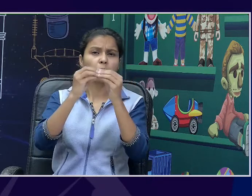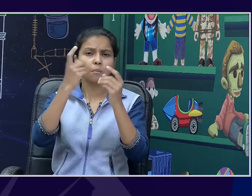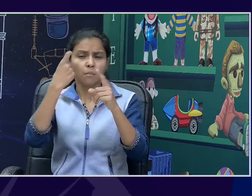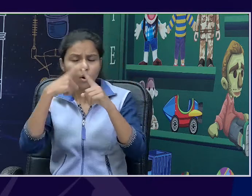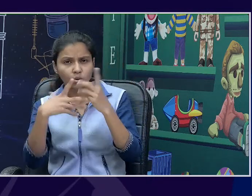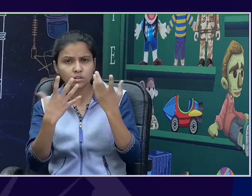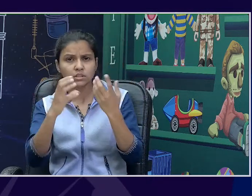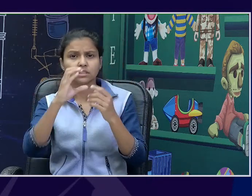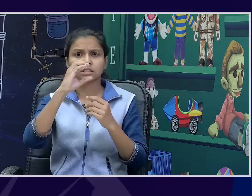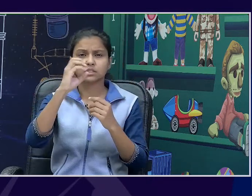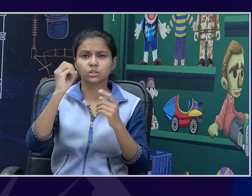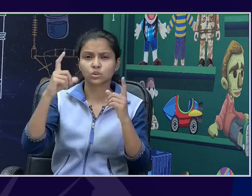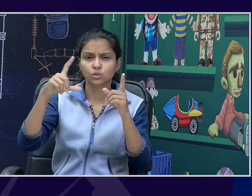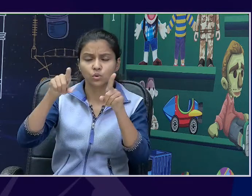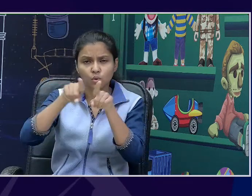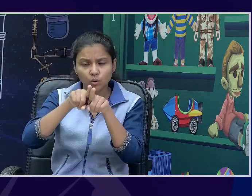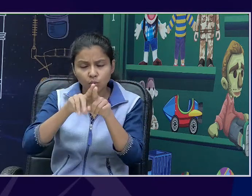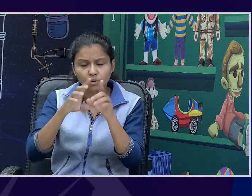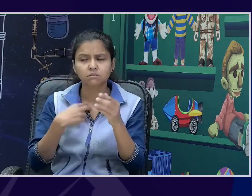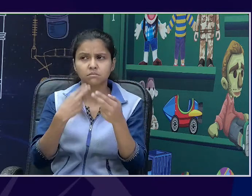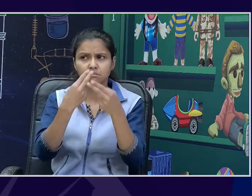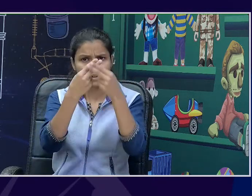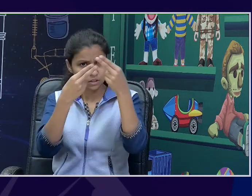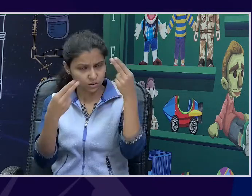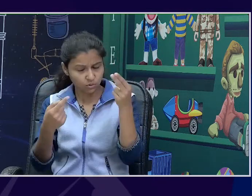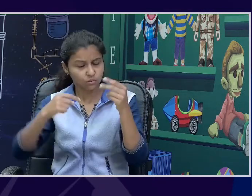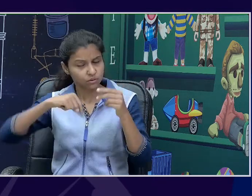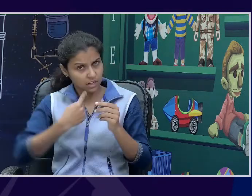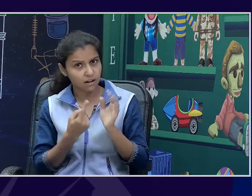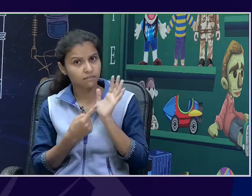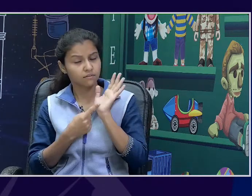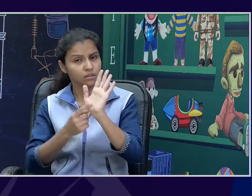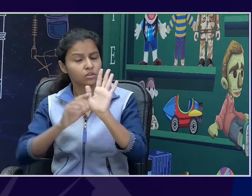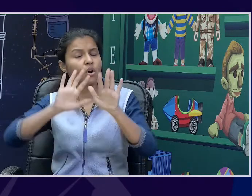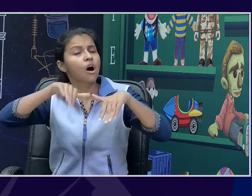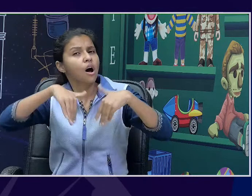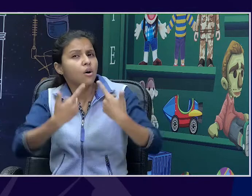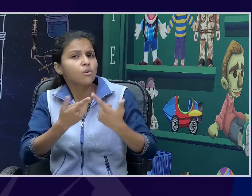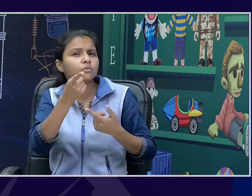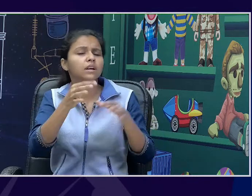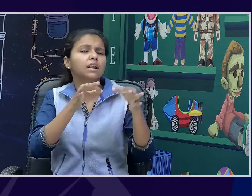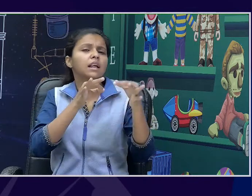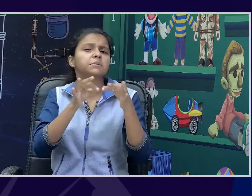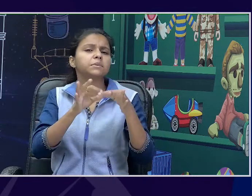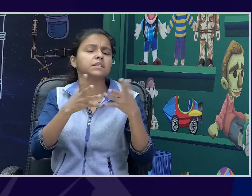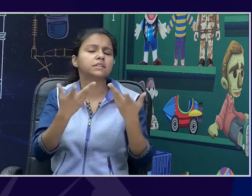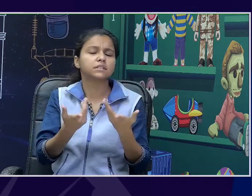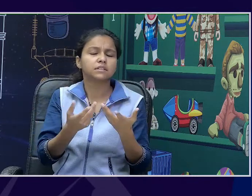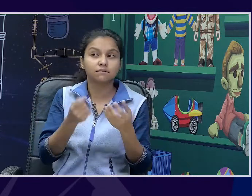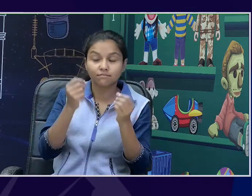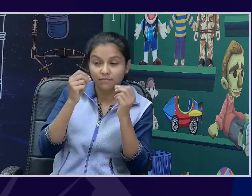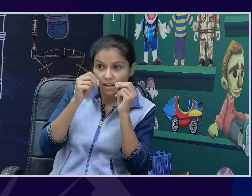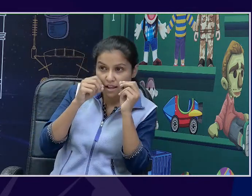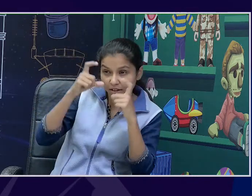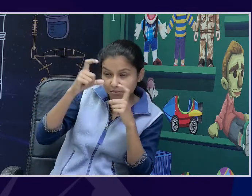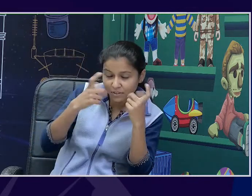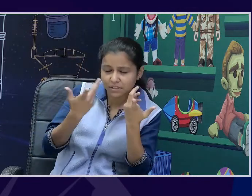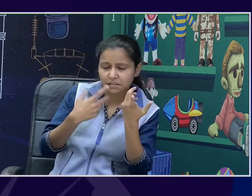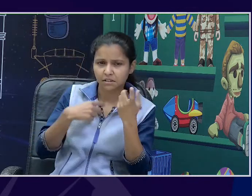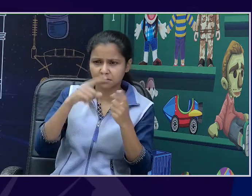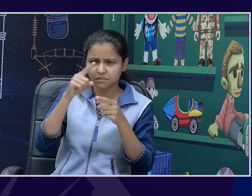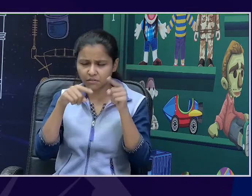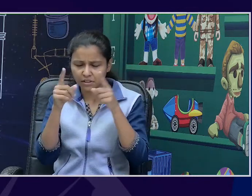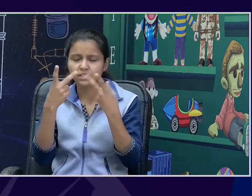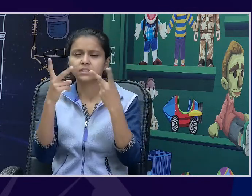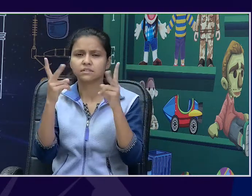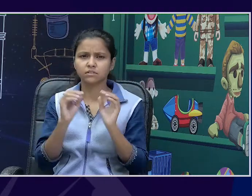a cork. If we look at the story itself, then how can you explain all those expressions and phrases to